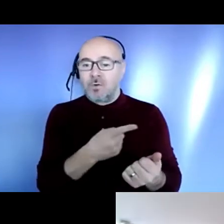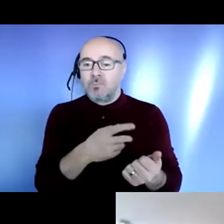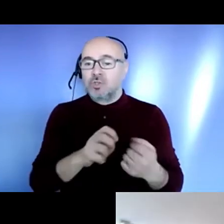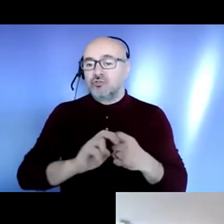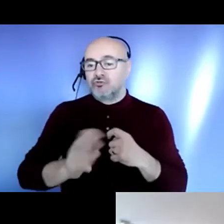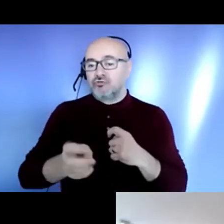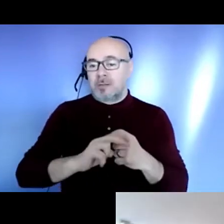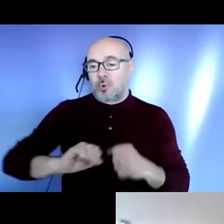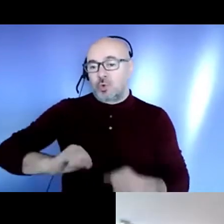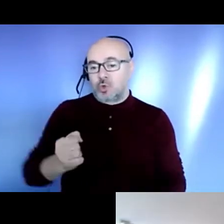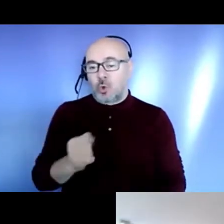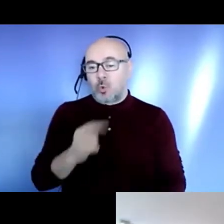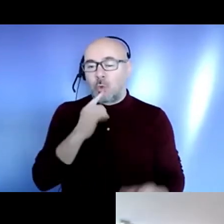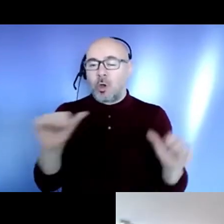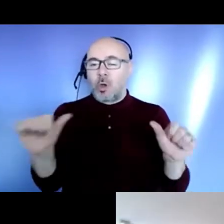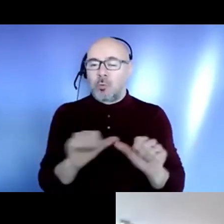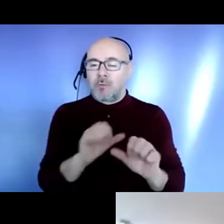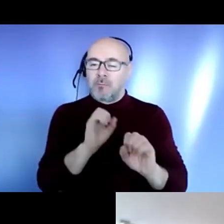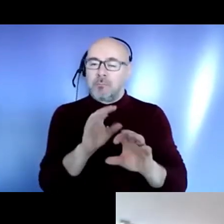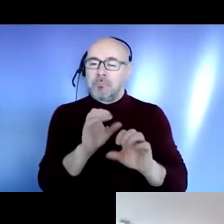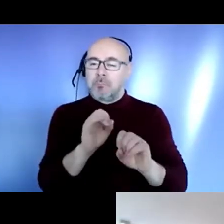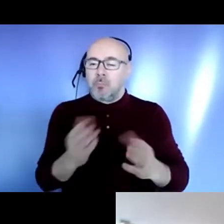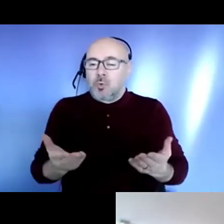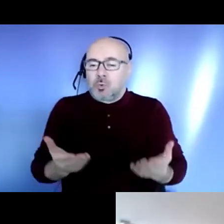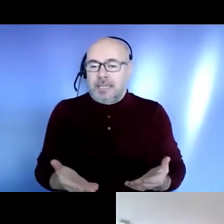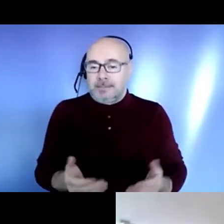today. So Karen, over to you.